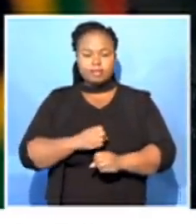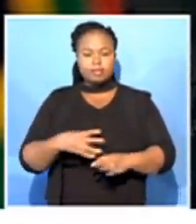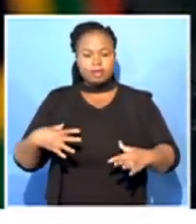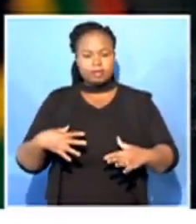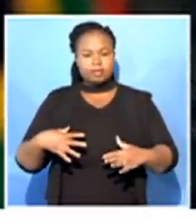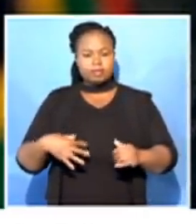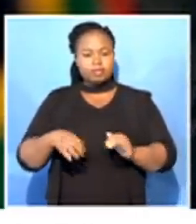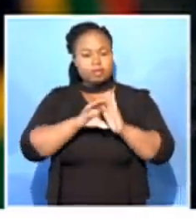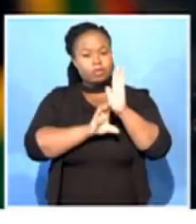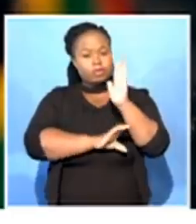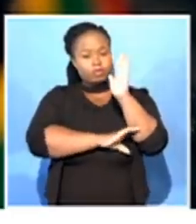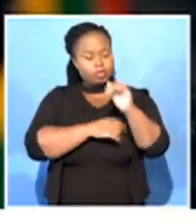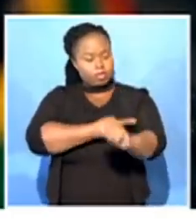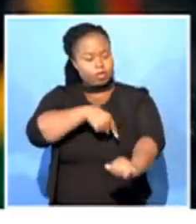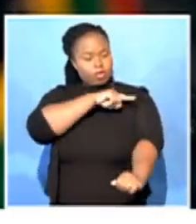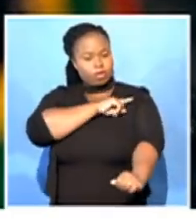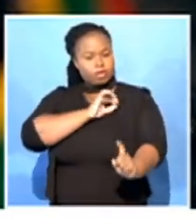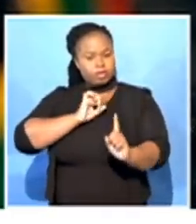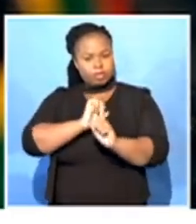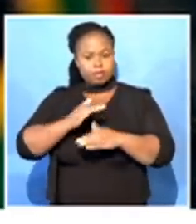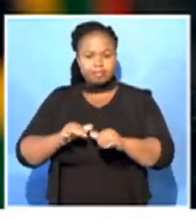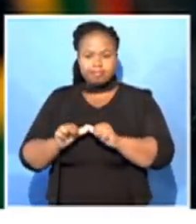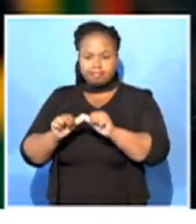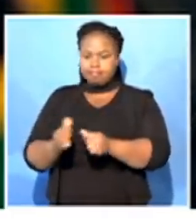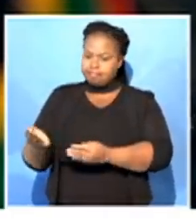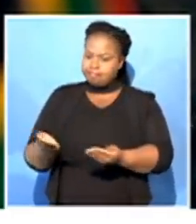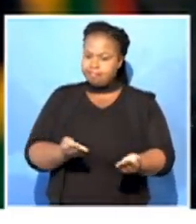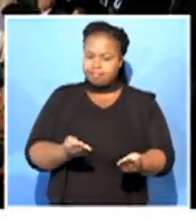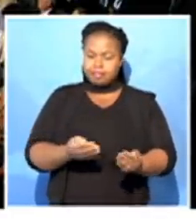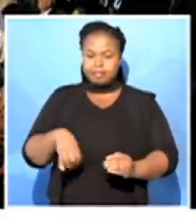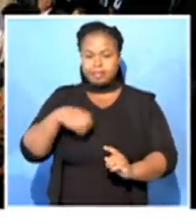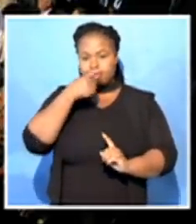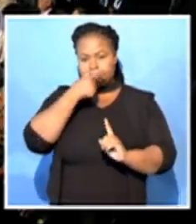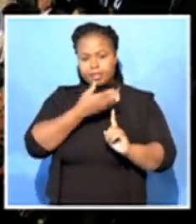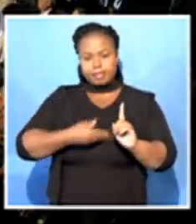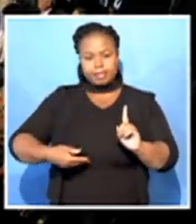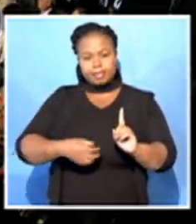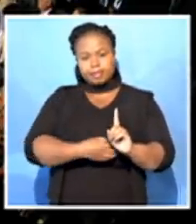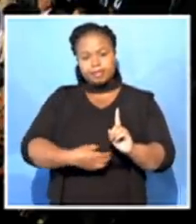exercise his constitutional authority. Mr. President-elect.